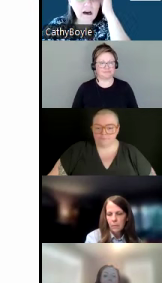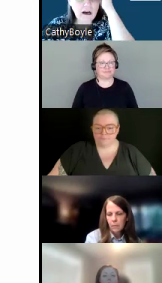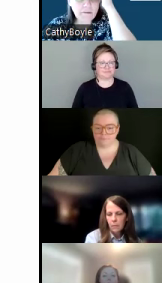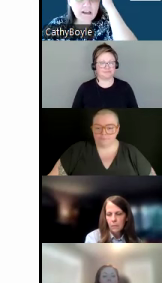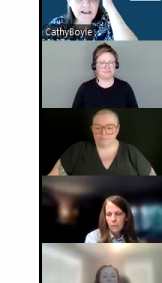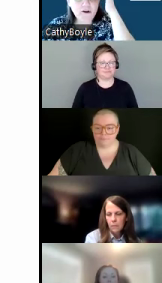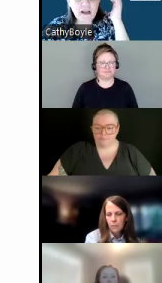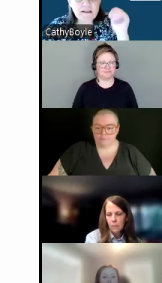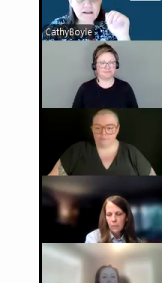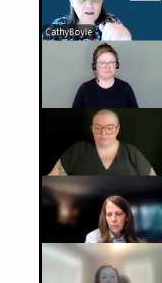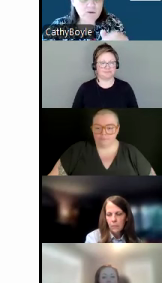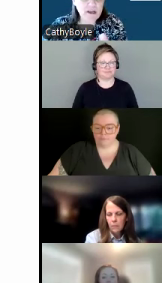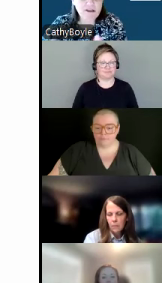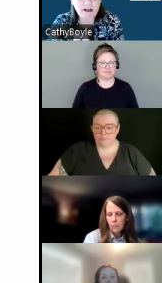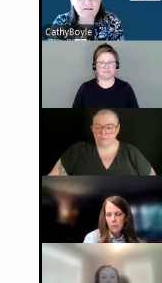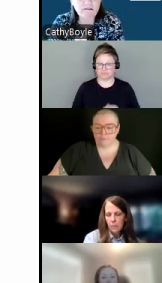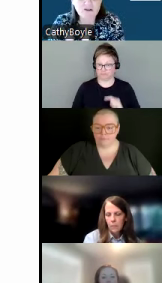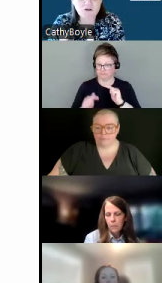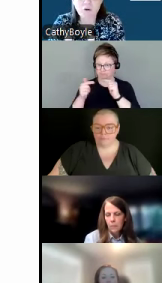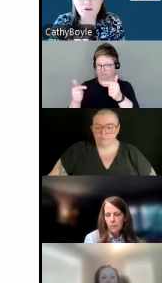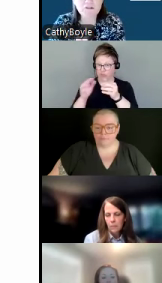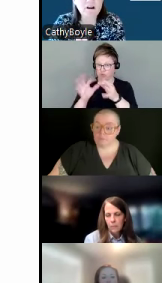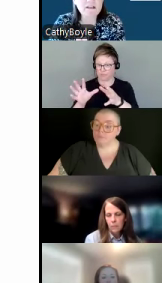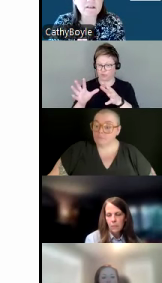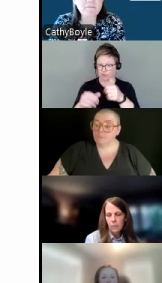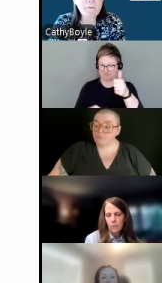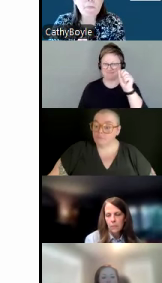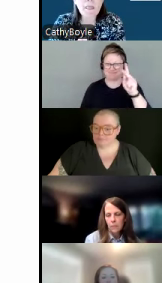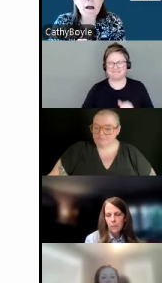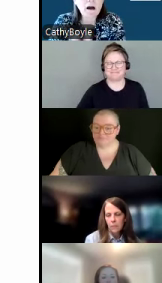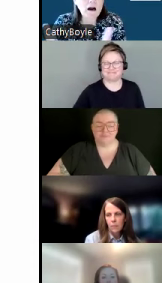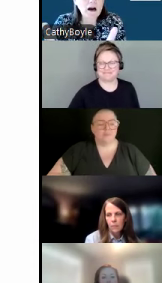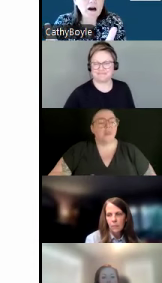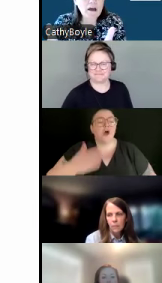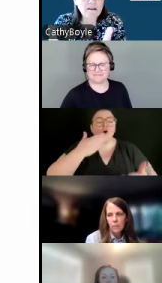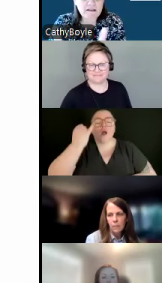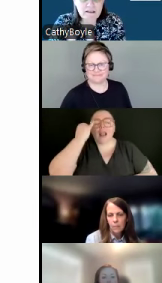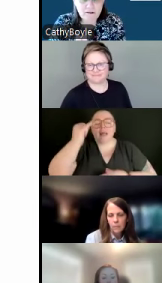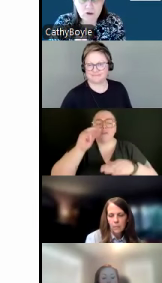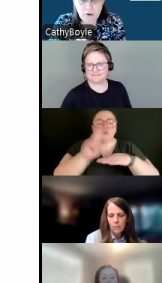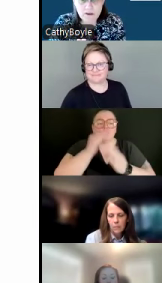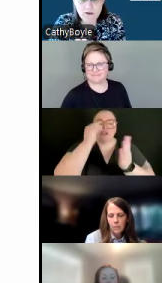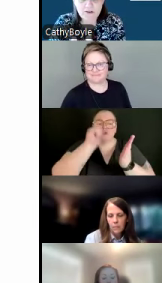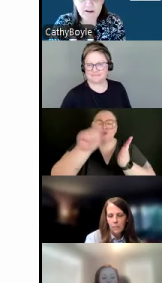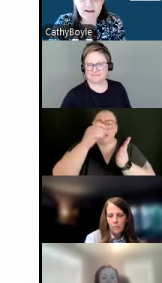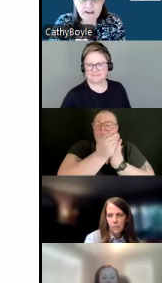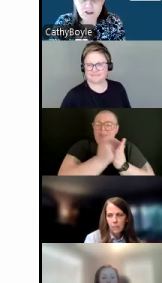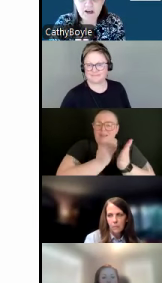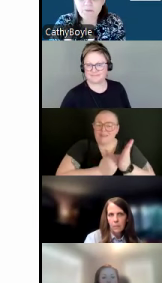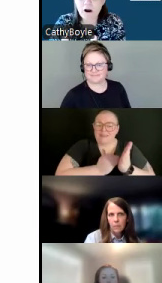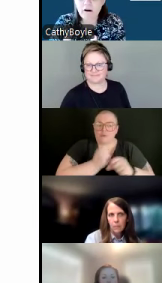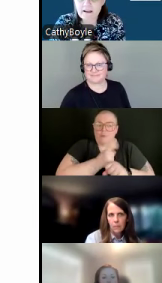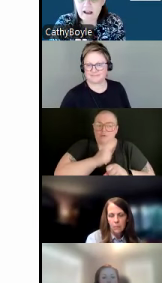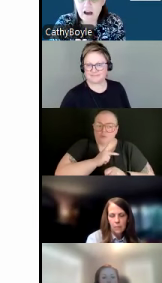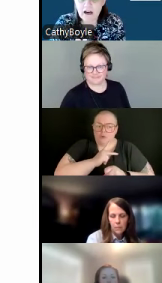And it's a good idea to use a checklist to personalize it. The detailed directions for each